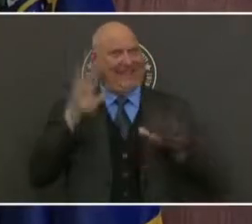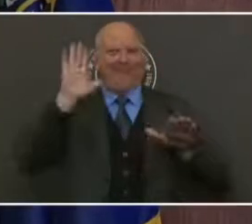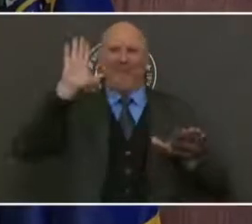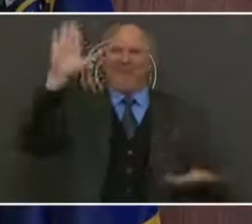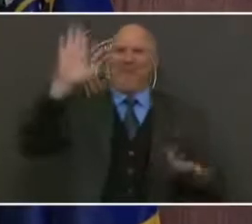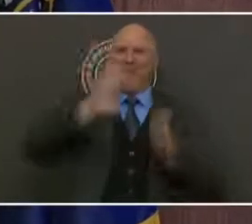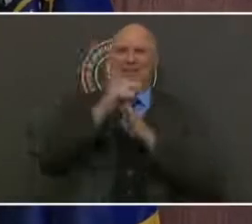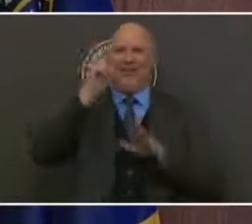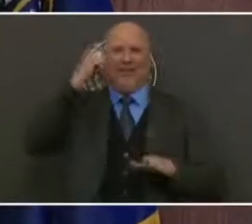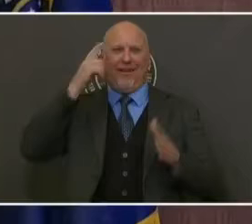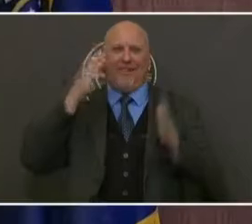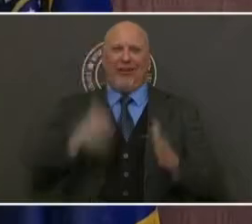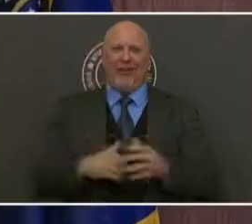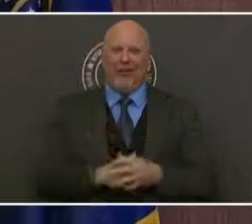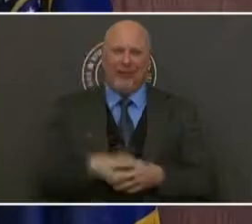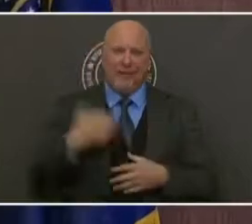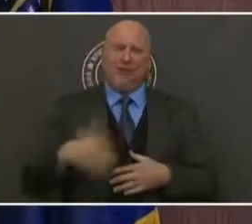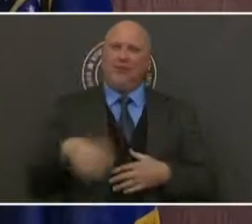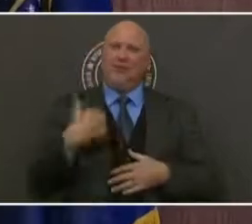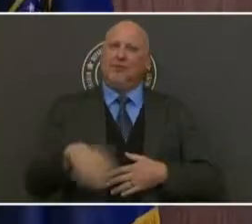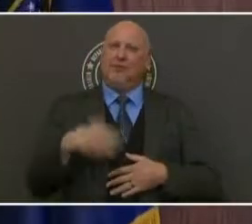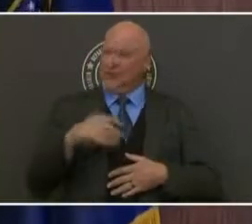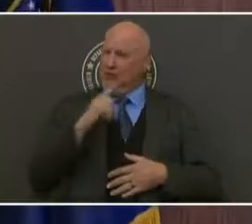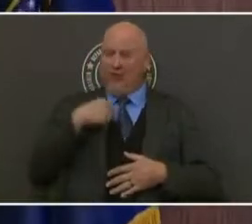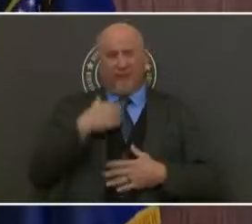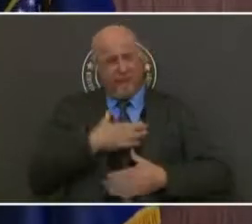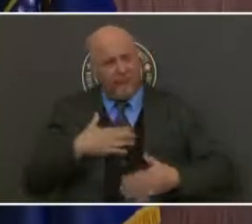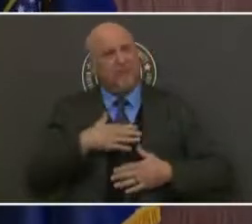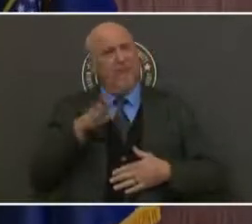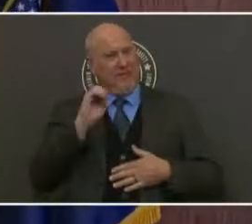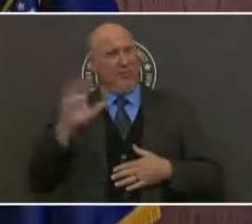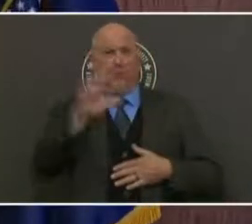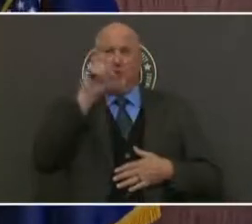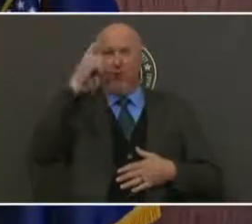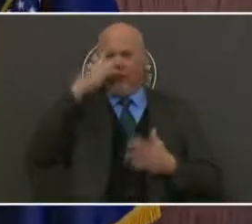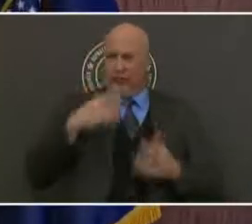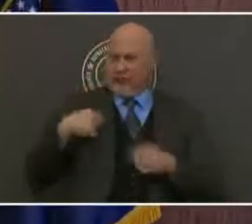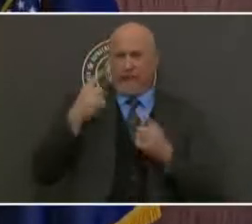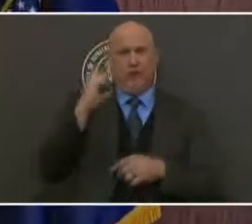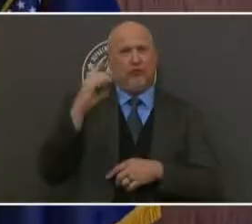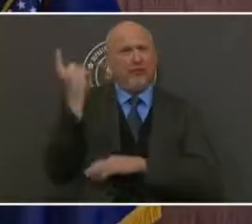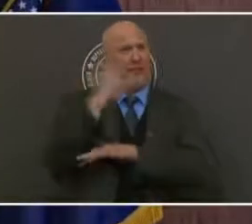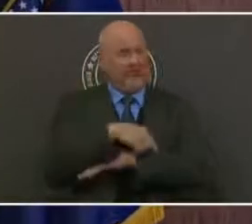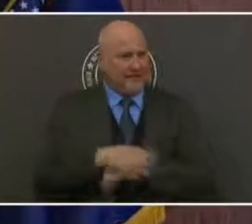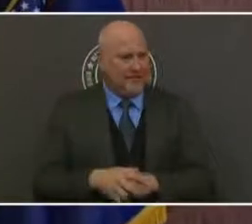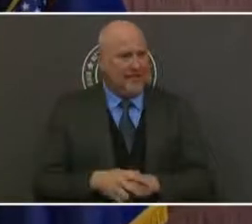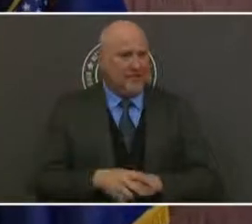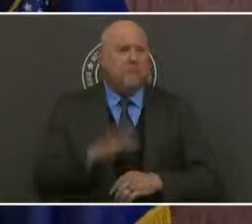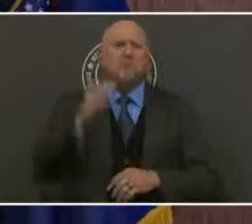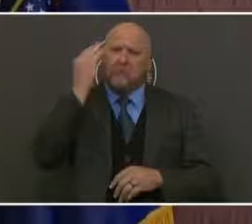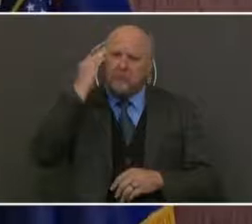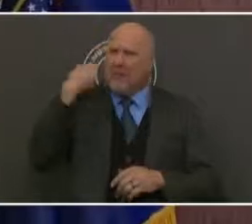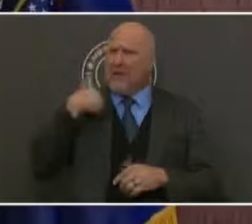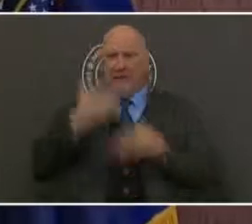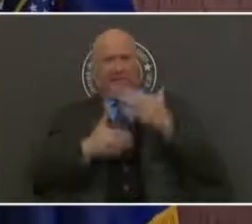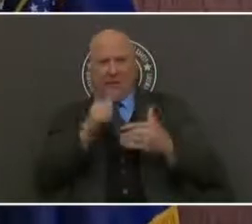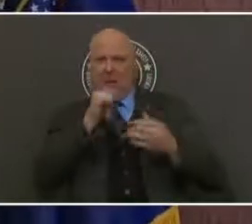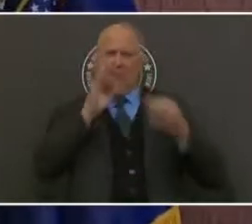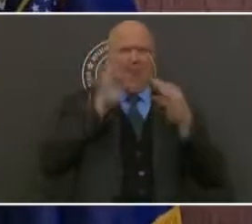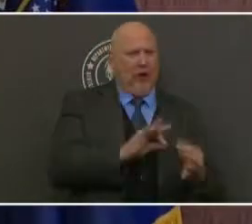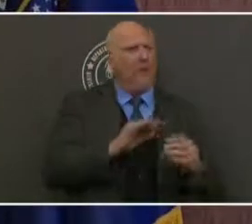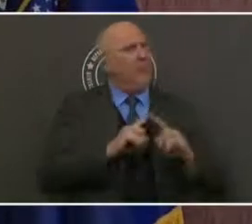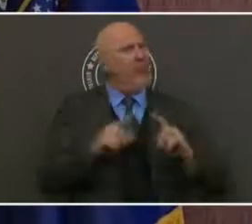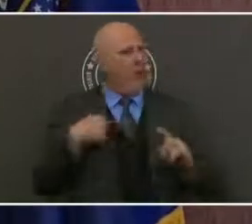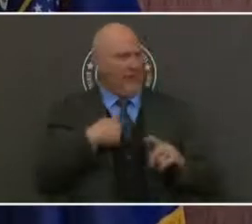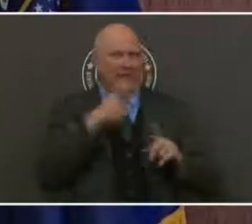as your governor. It has not been perfect, but we have an incredible team, and we're very proud of what we've been able to accomplish over the past 100